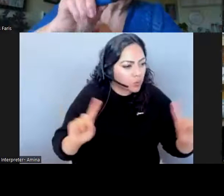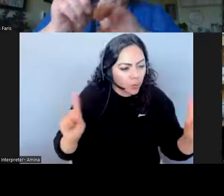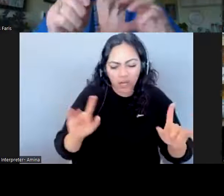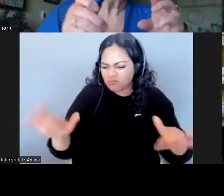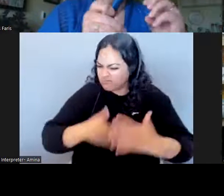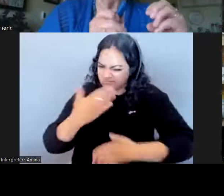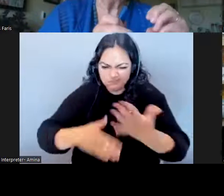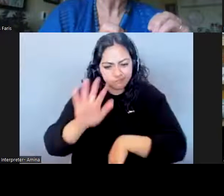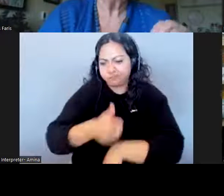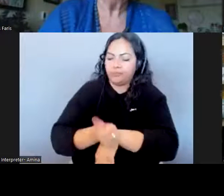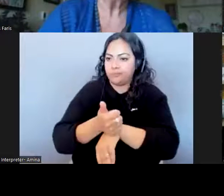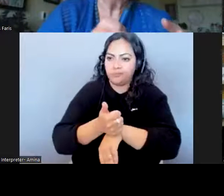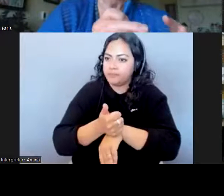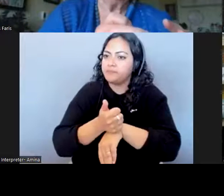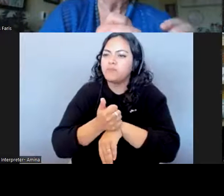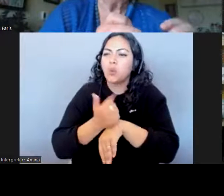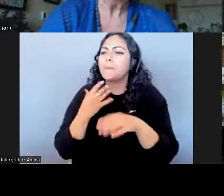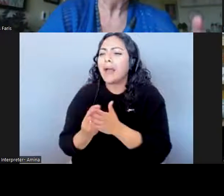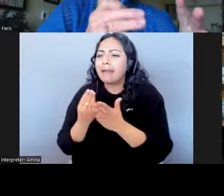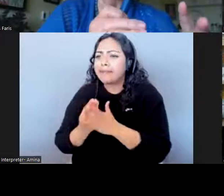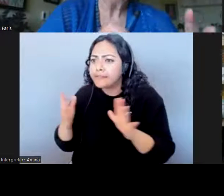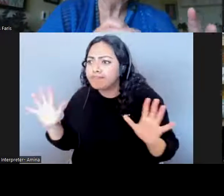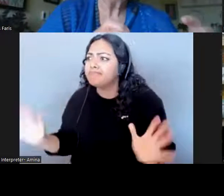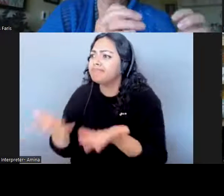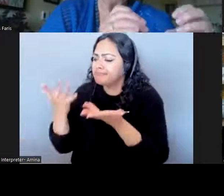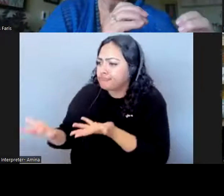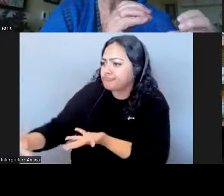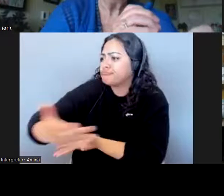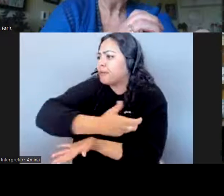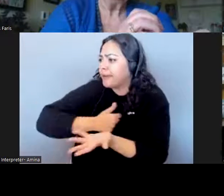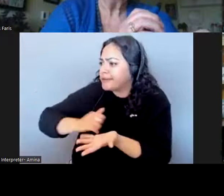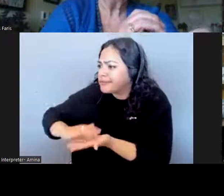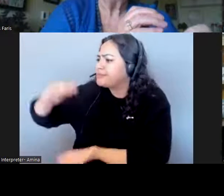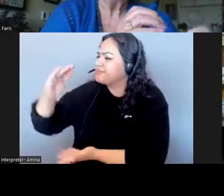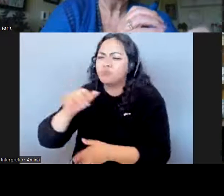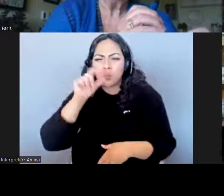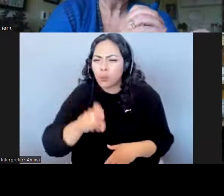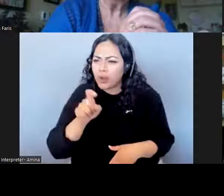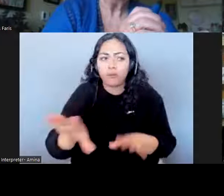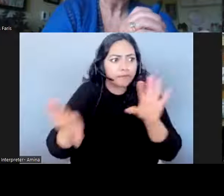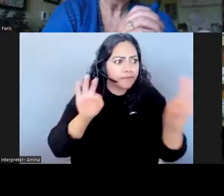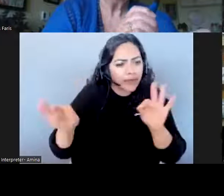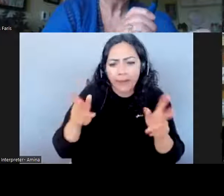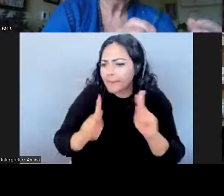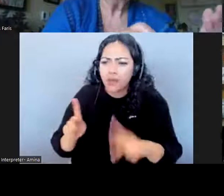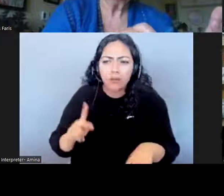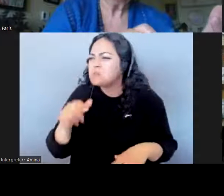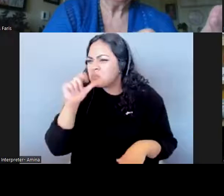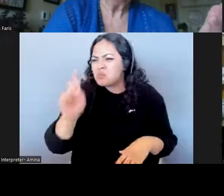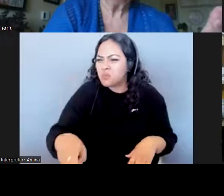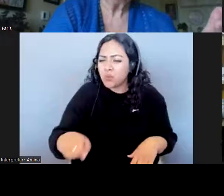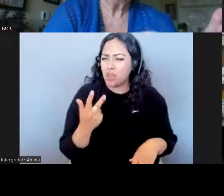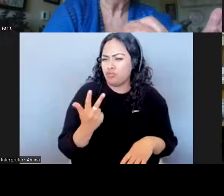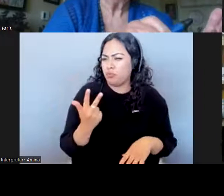immediately because we weren't going to have to raise money and find people. So 3 people can have the imagination to bring